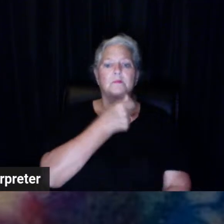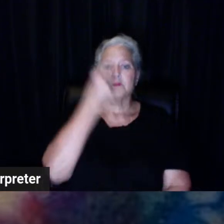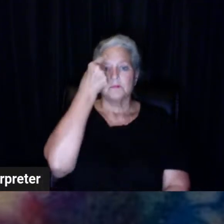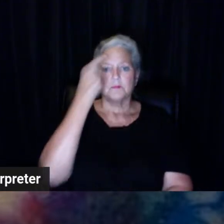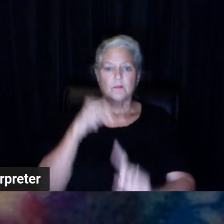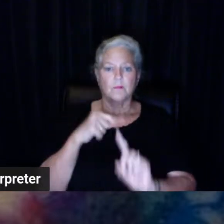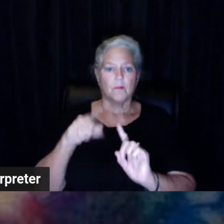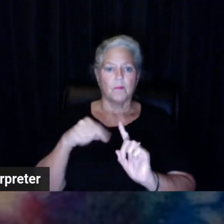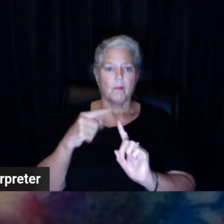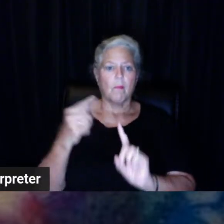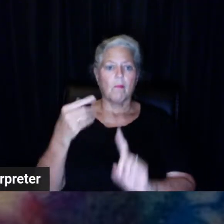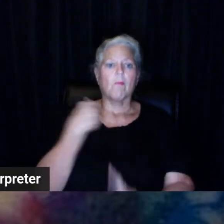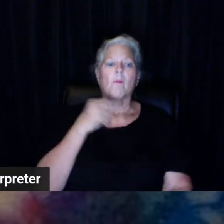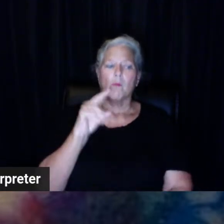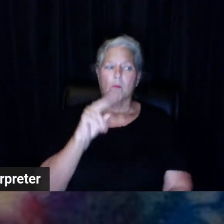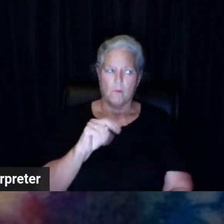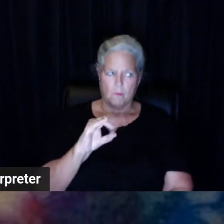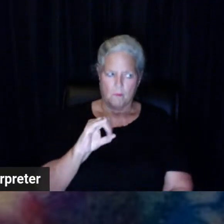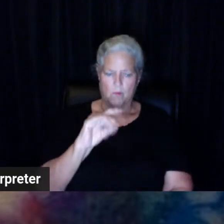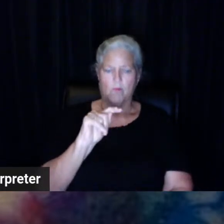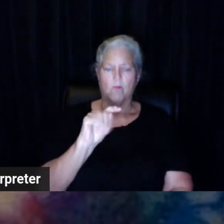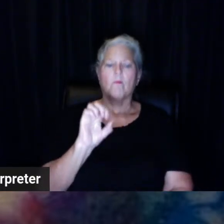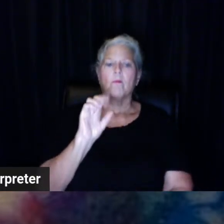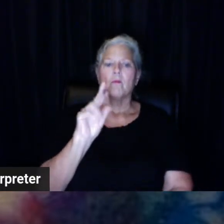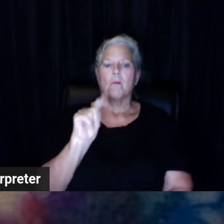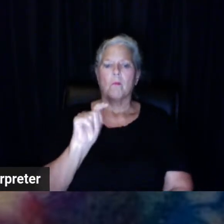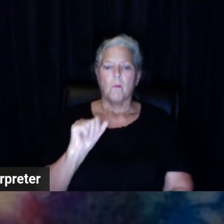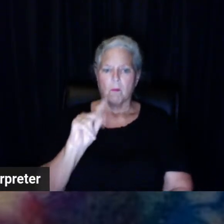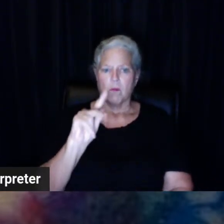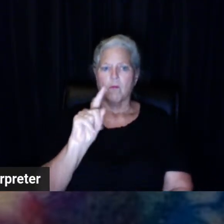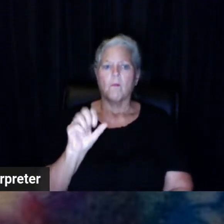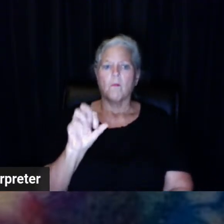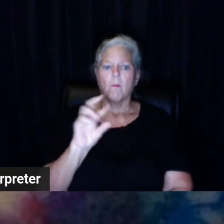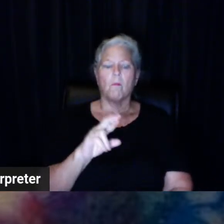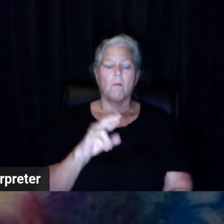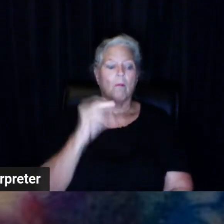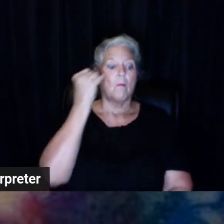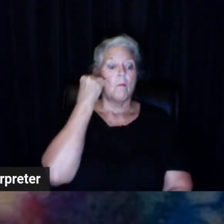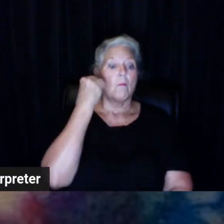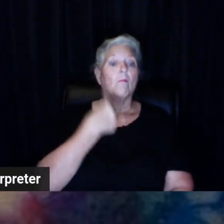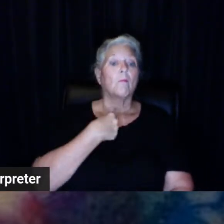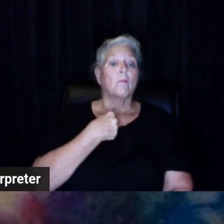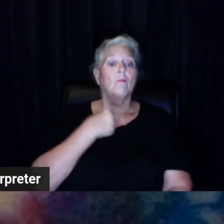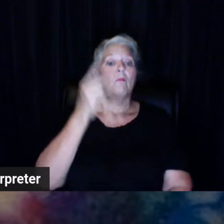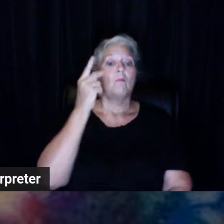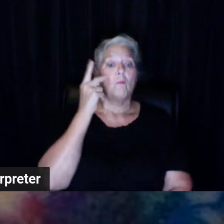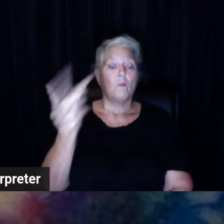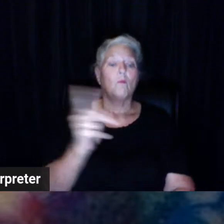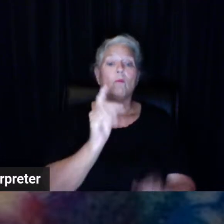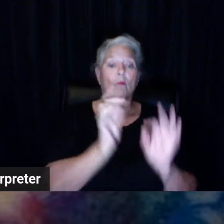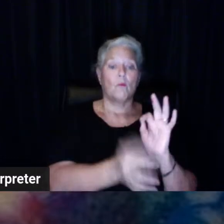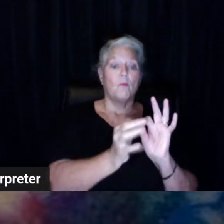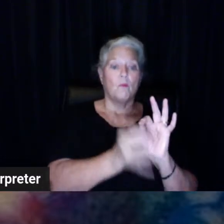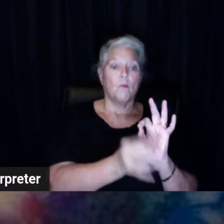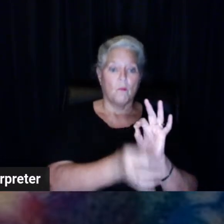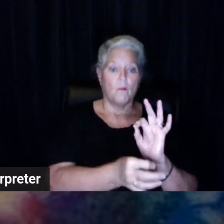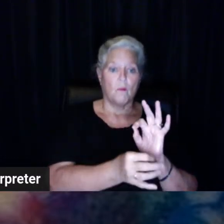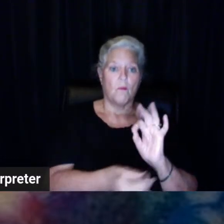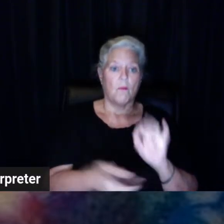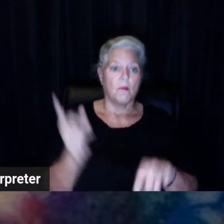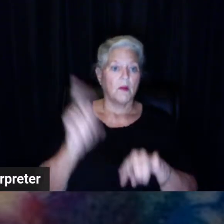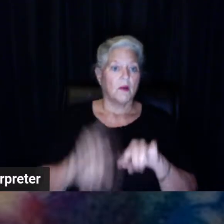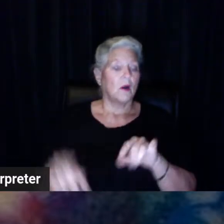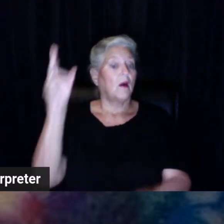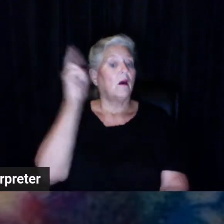even had a note taker because if I'm watching the interpreter, because I can't hear